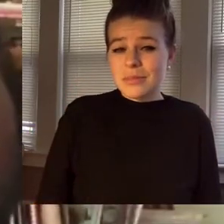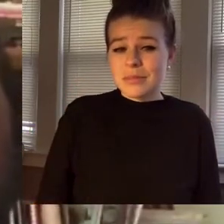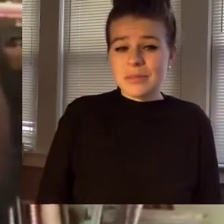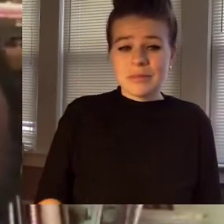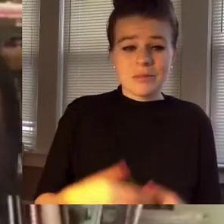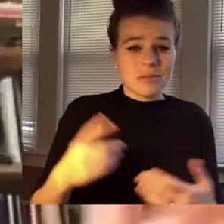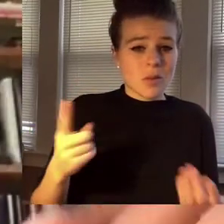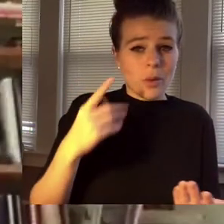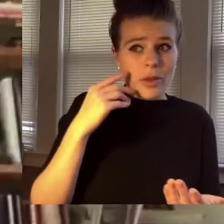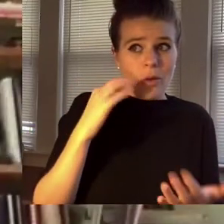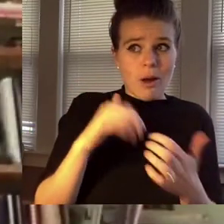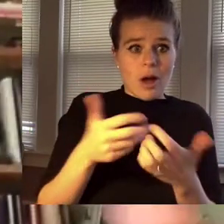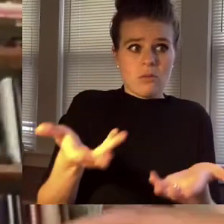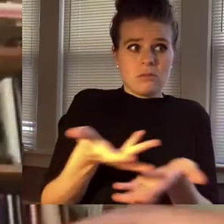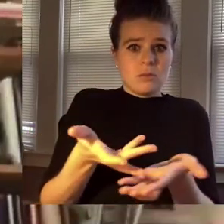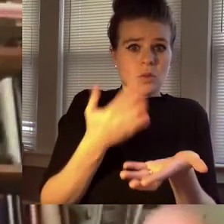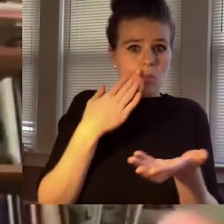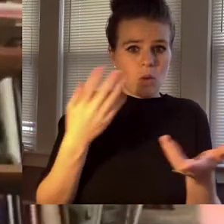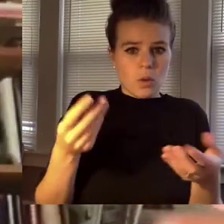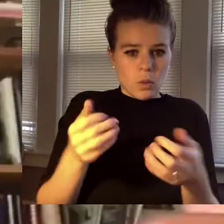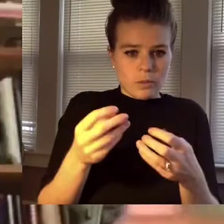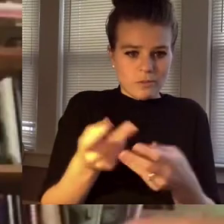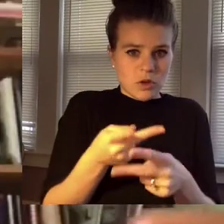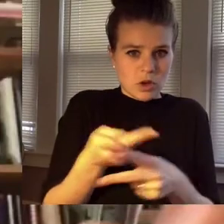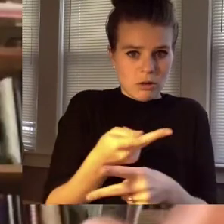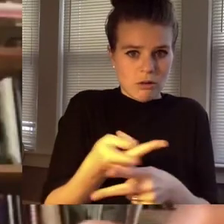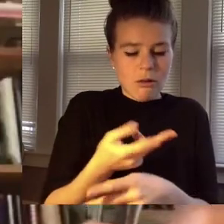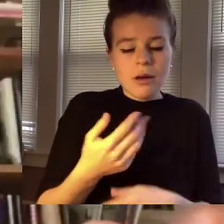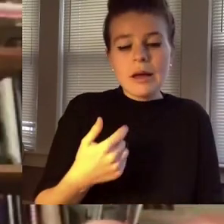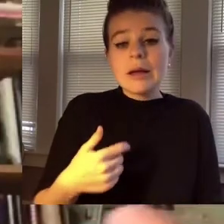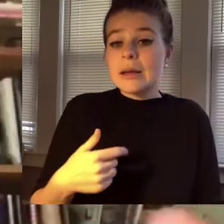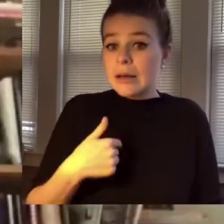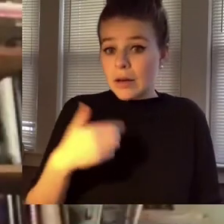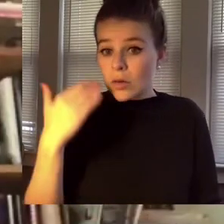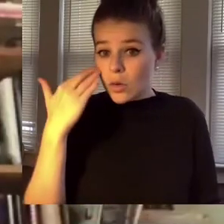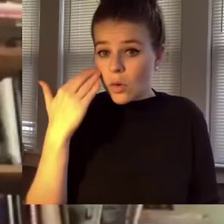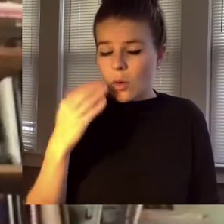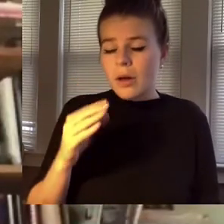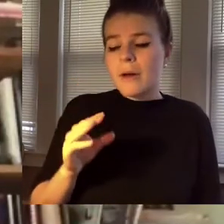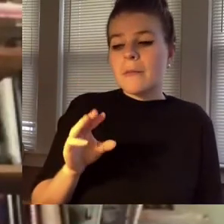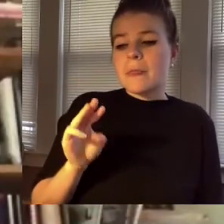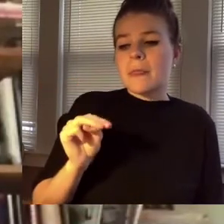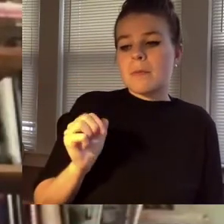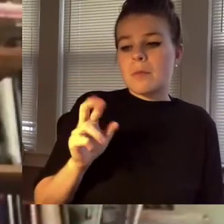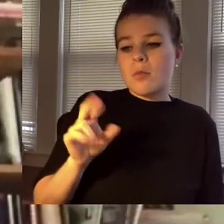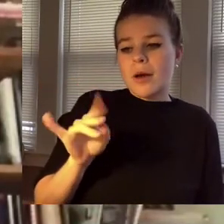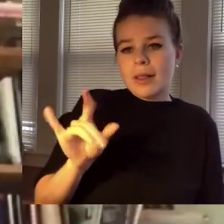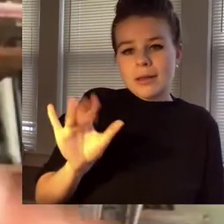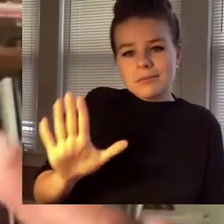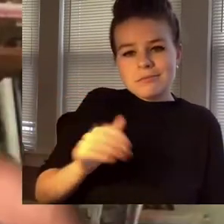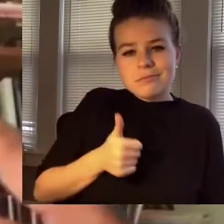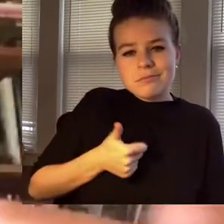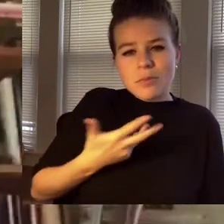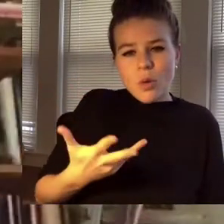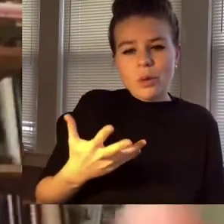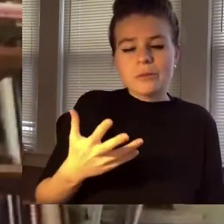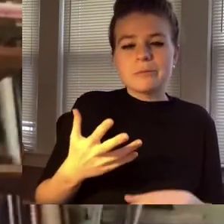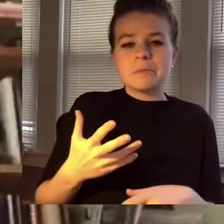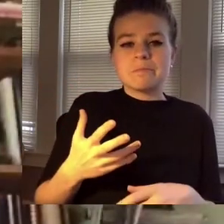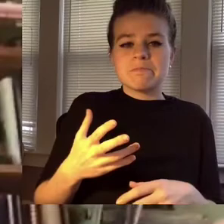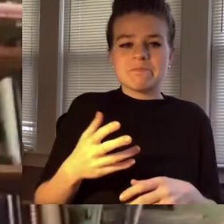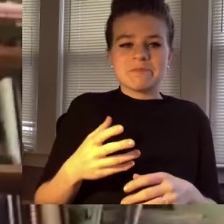it out. You see, and I know that Marley's poetic construction of the